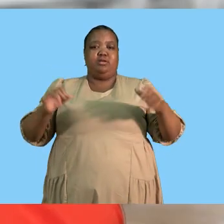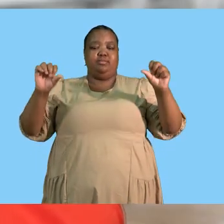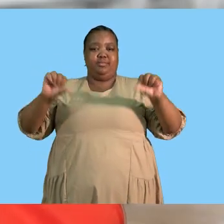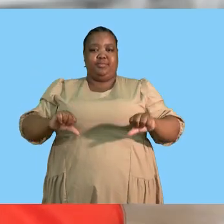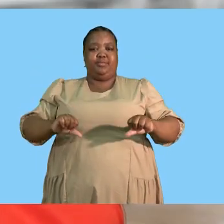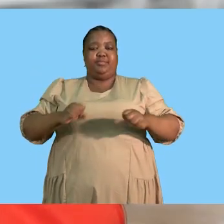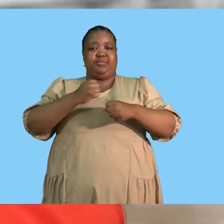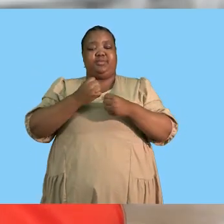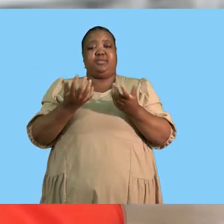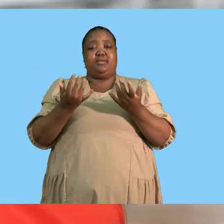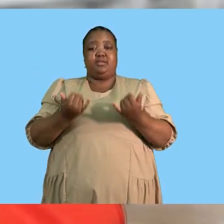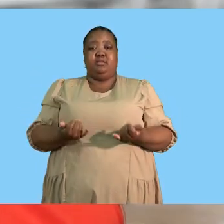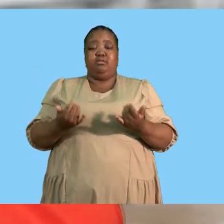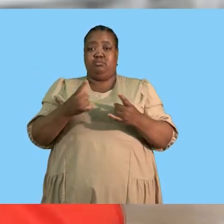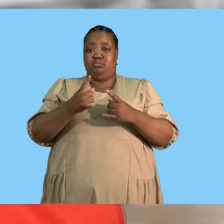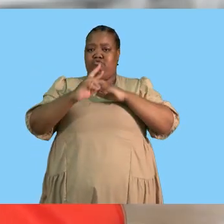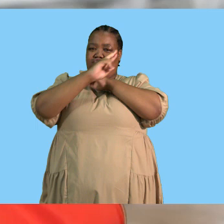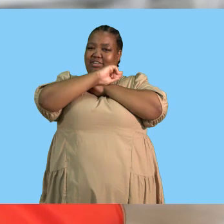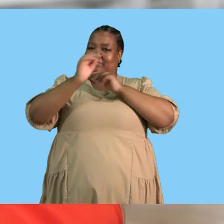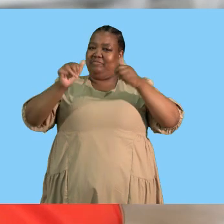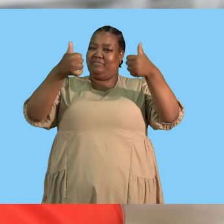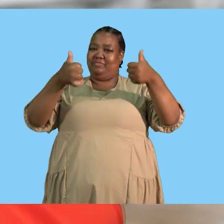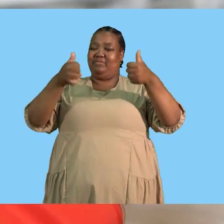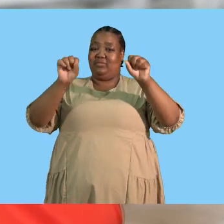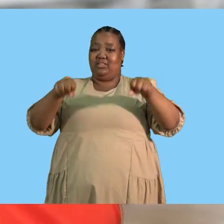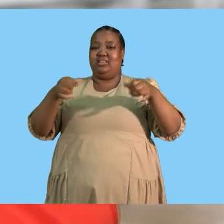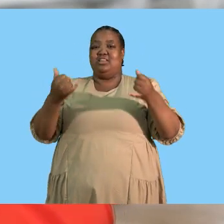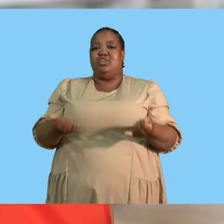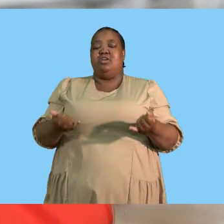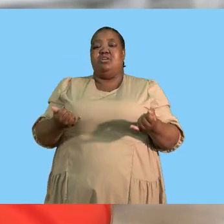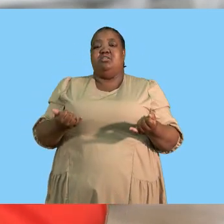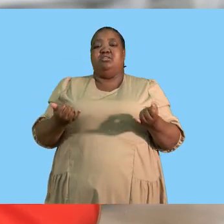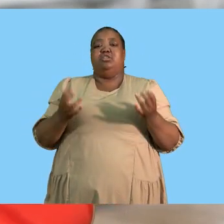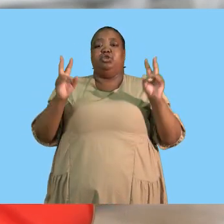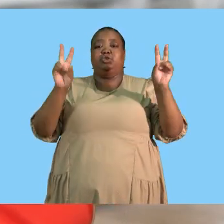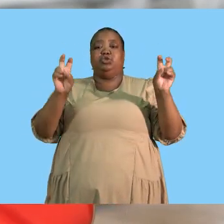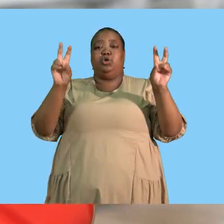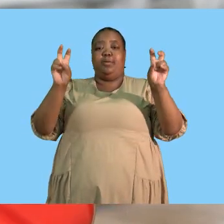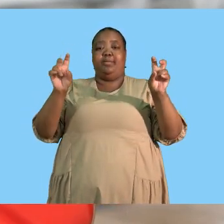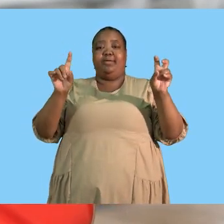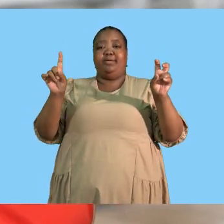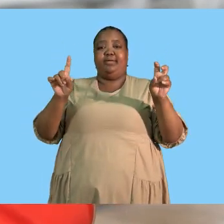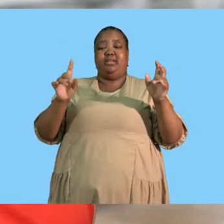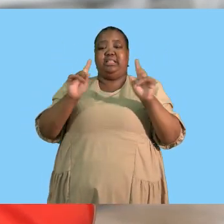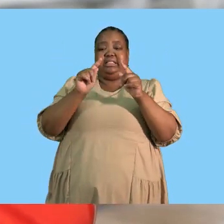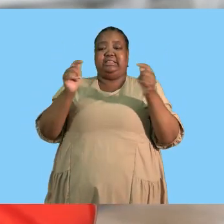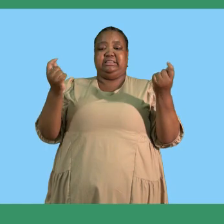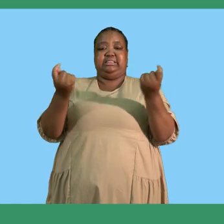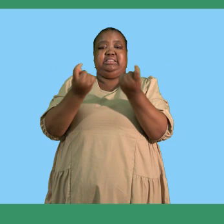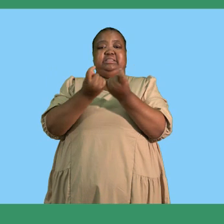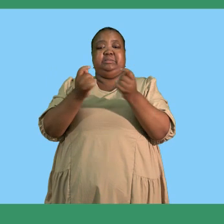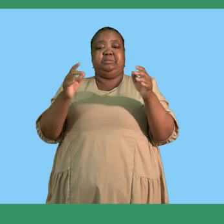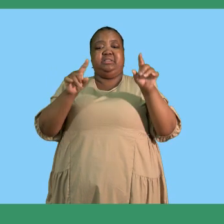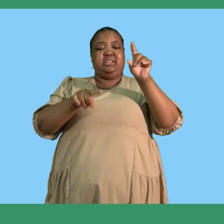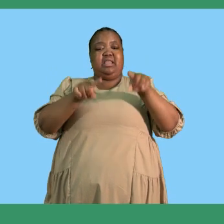Welcome back, grade 11s. I hope you are well rested. Let us now look at the topic called team